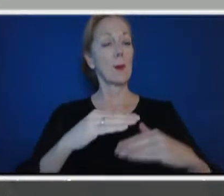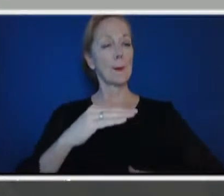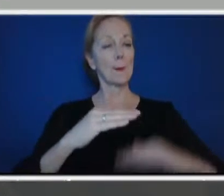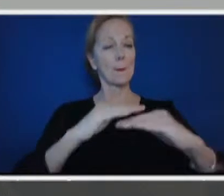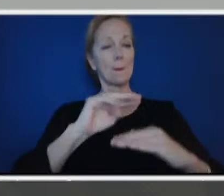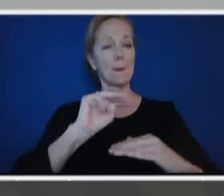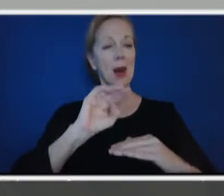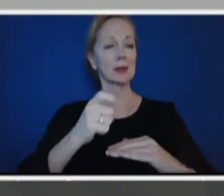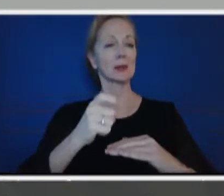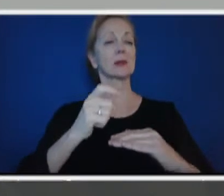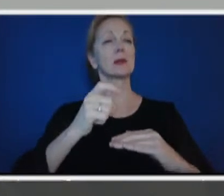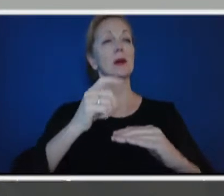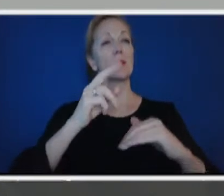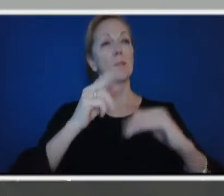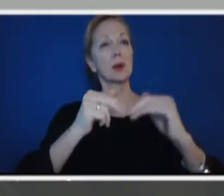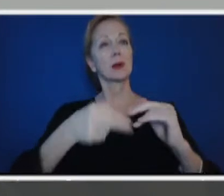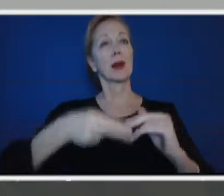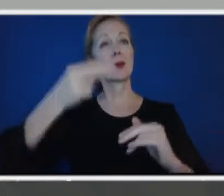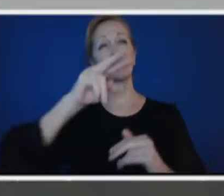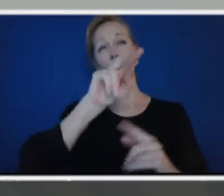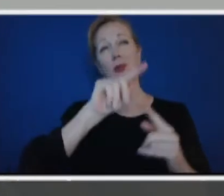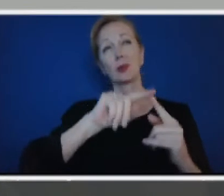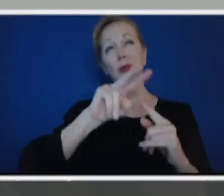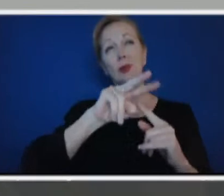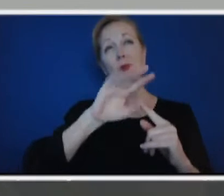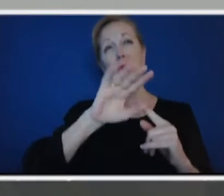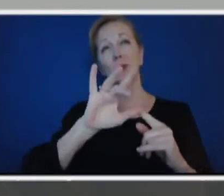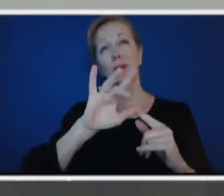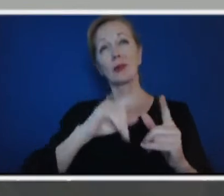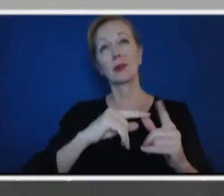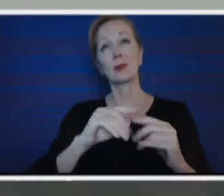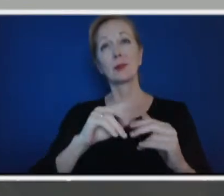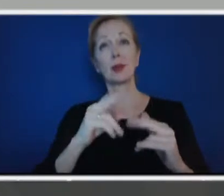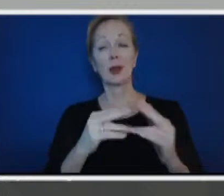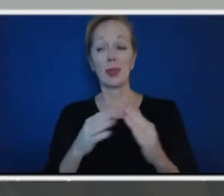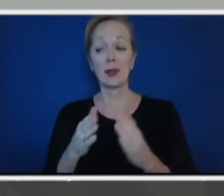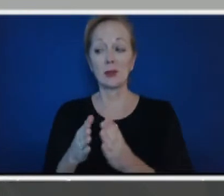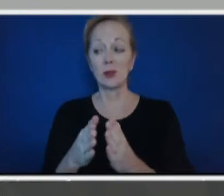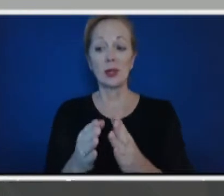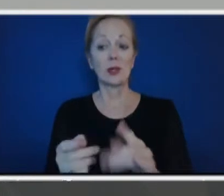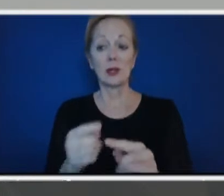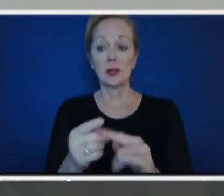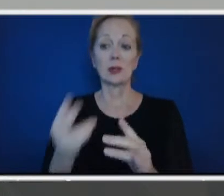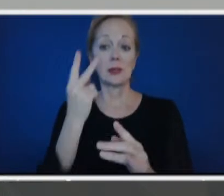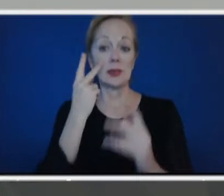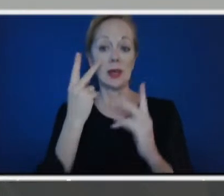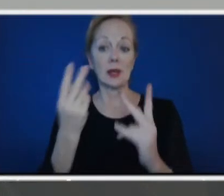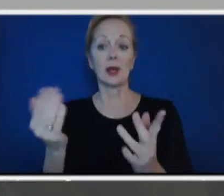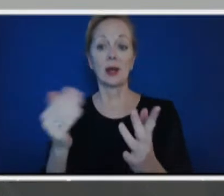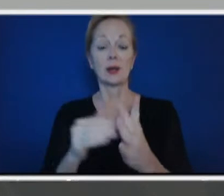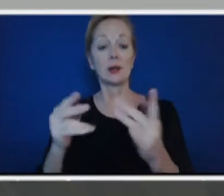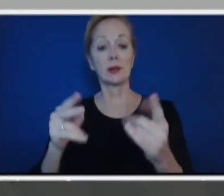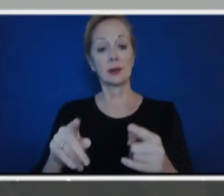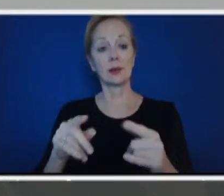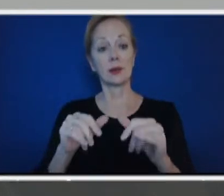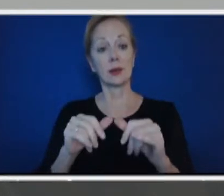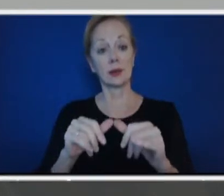225. Also parking between the building and street until redevelopment of the site occurs. That's an existing condition. They're looking to just get